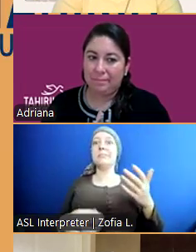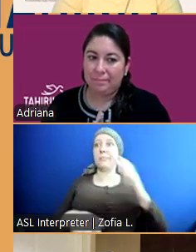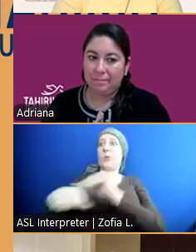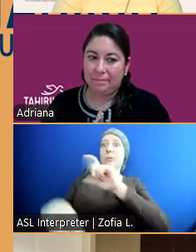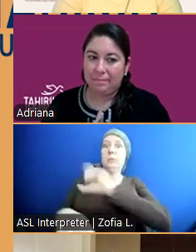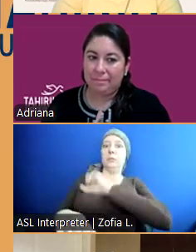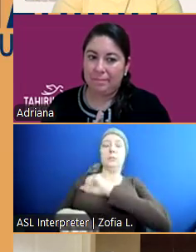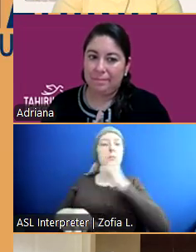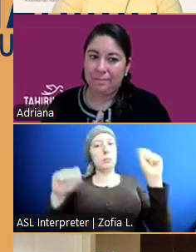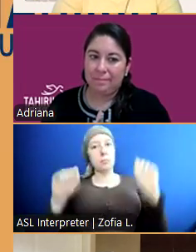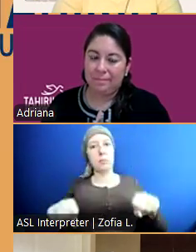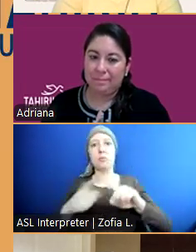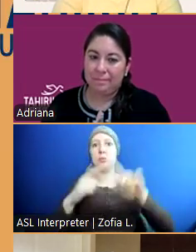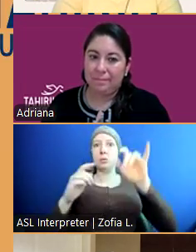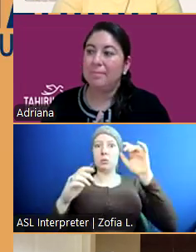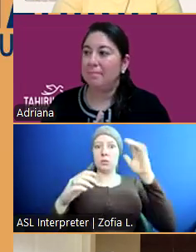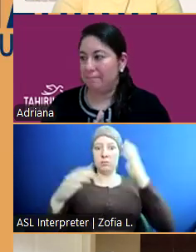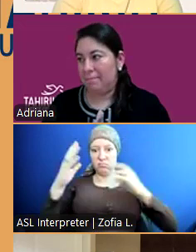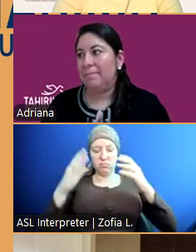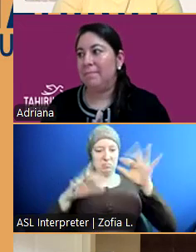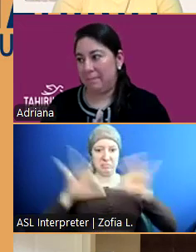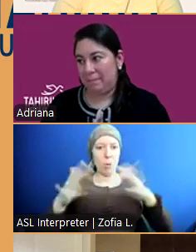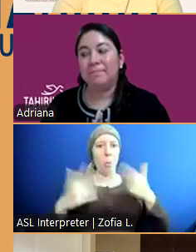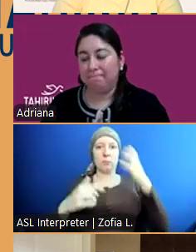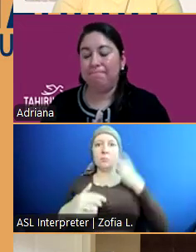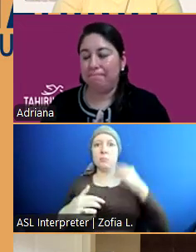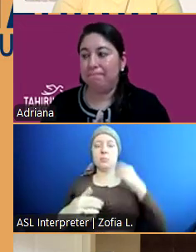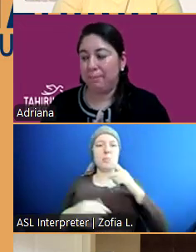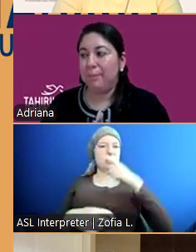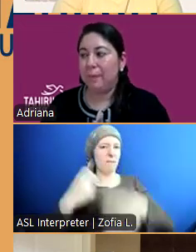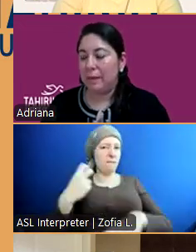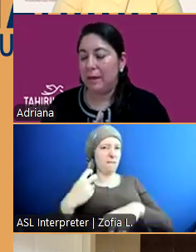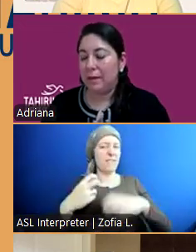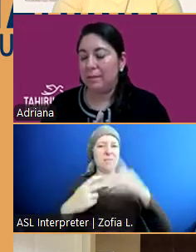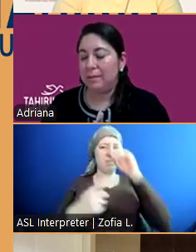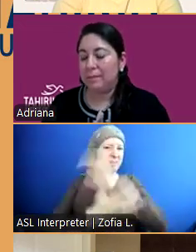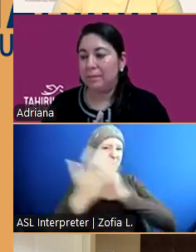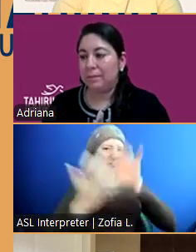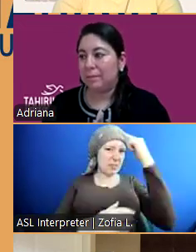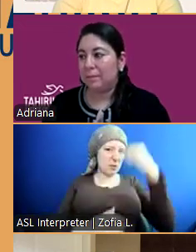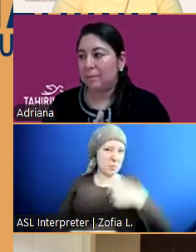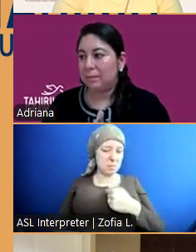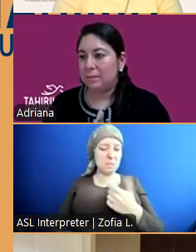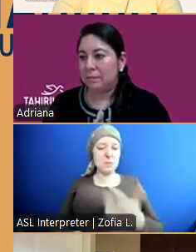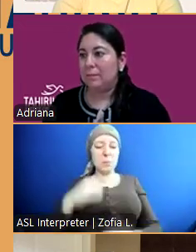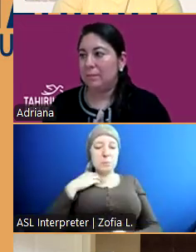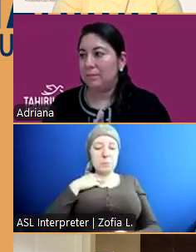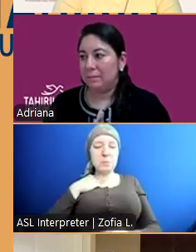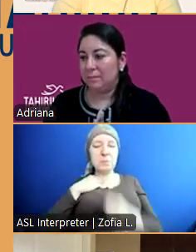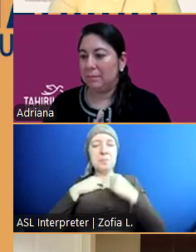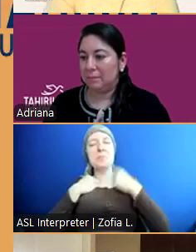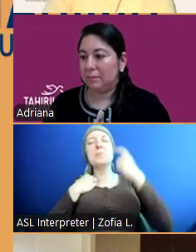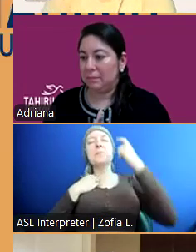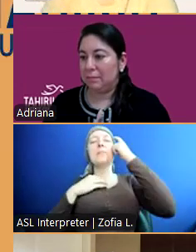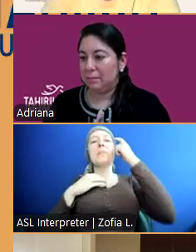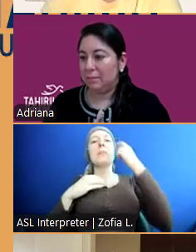being able to identify what I was going through was really difficult and confusing. And so I think just having